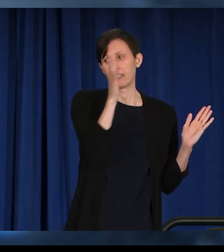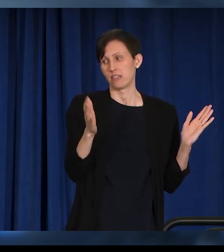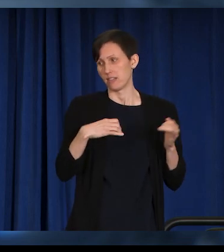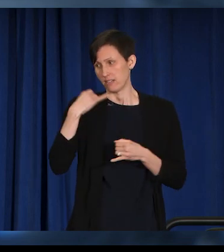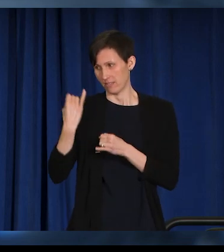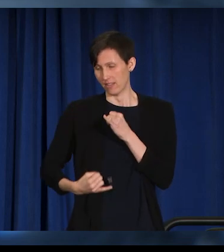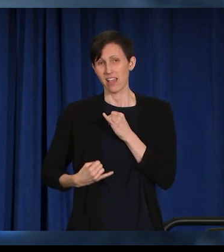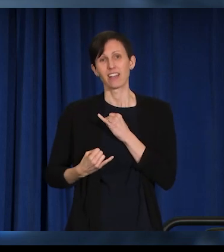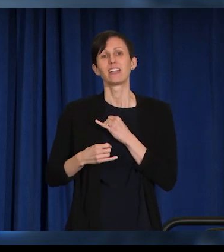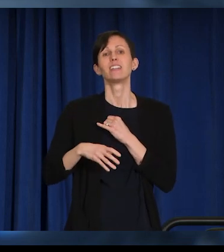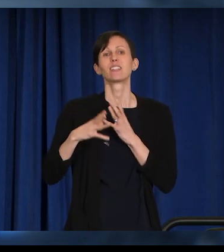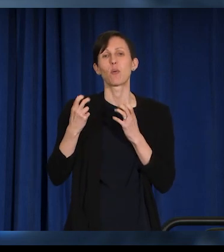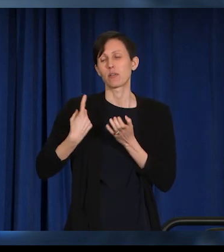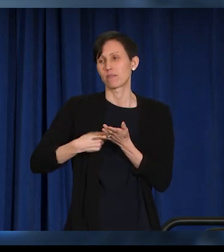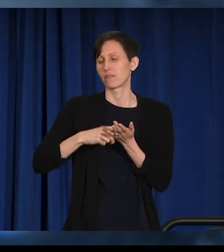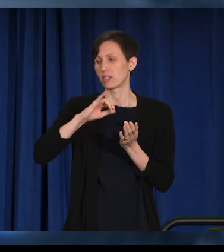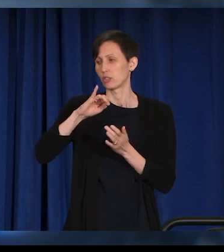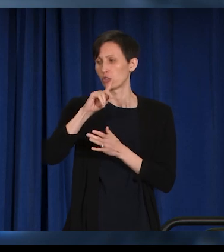Judy Singer.